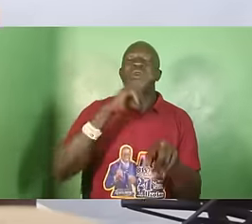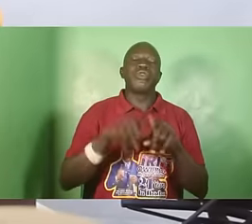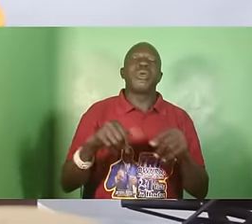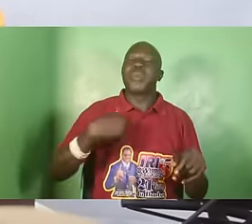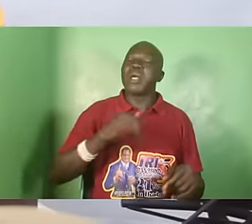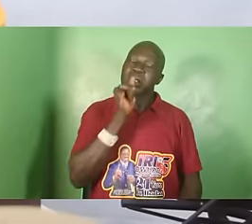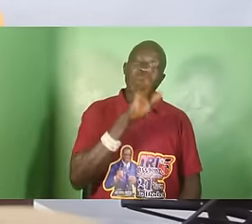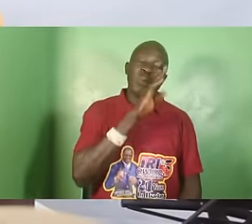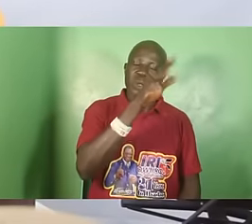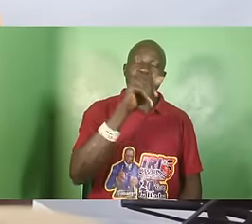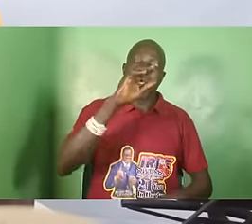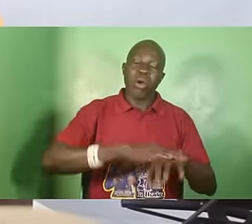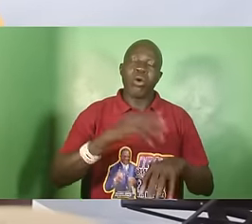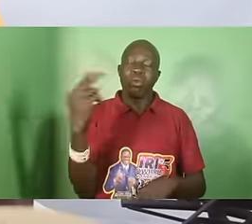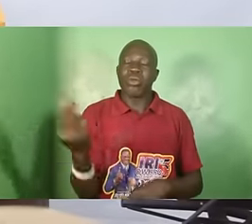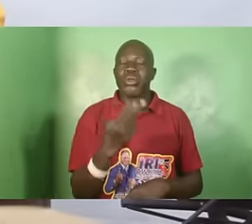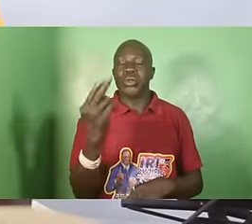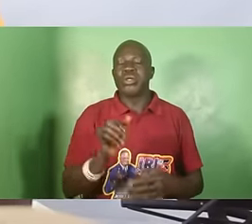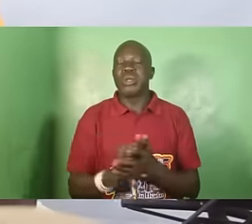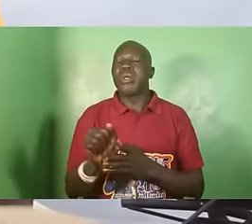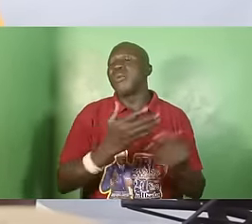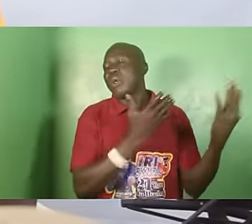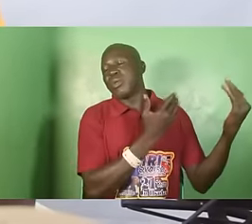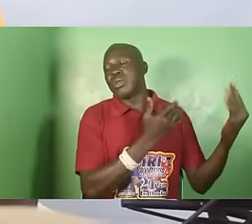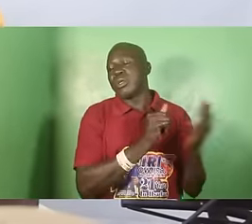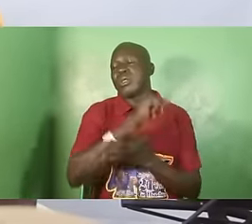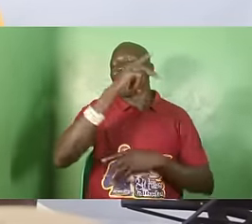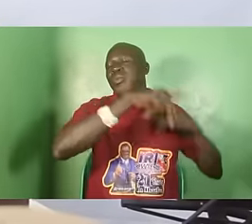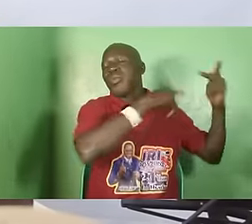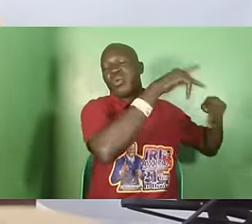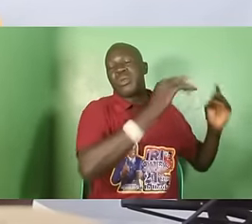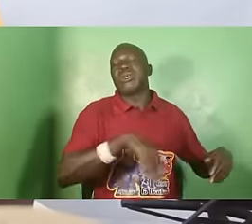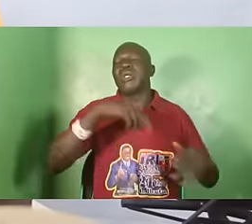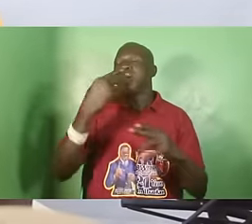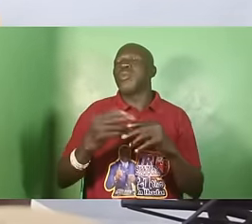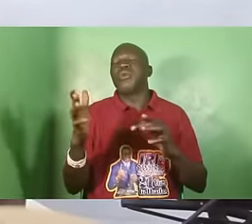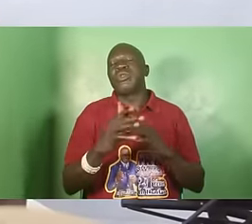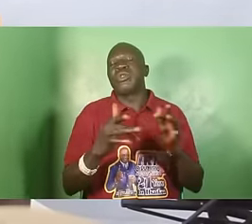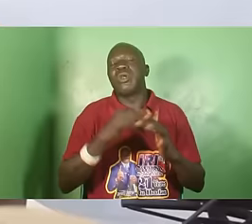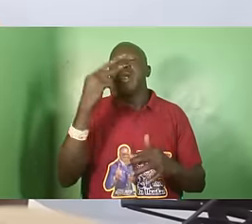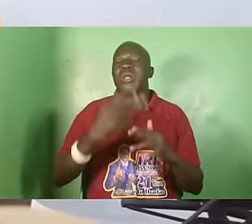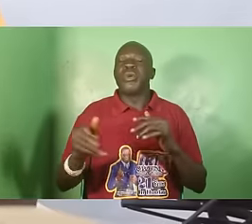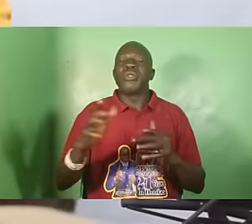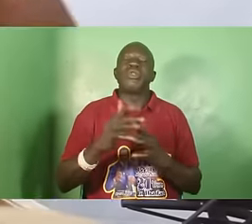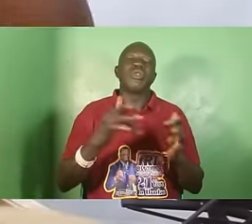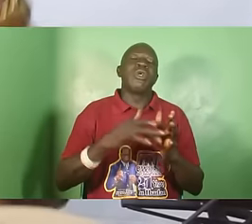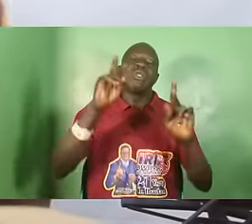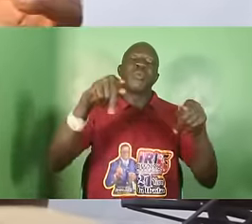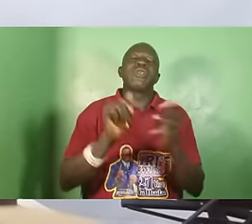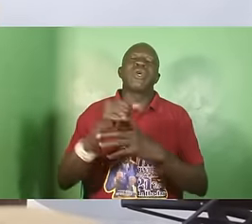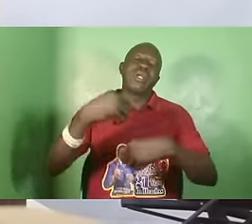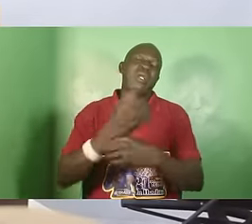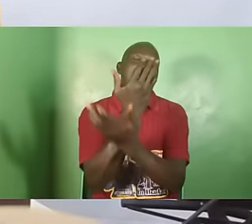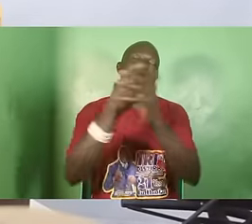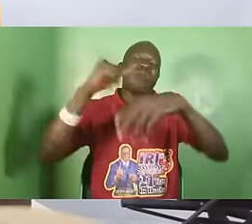Me, myself will be there. New York Thursday. On Thursday. MRT will be. He expenses the program. In the name of Jesus. In the name of Jesus. And to die at